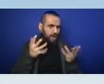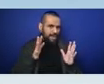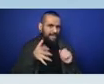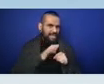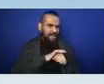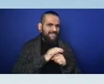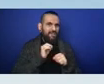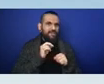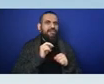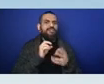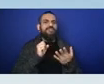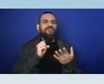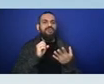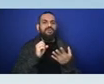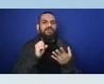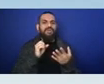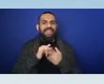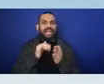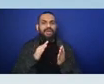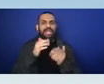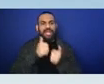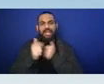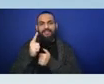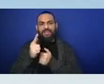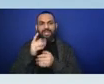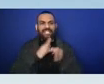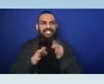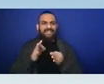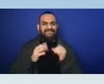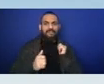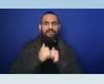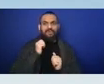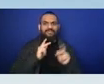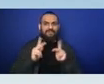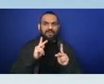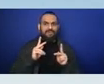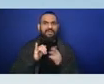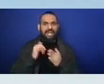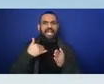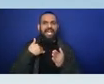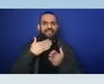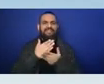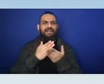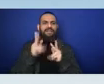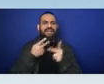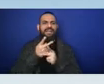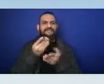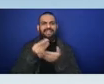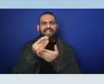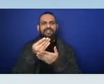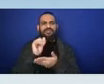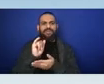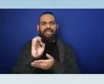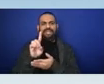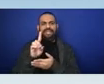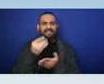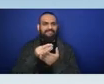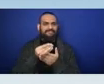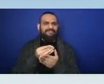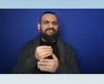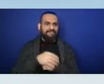if you guys were planning on either increasing the range for and allowing